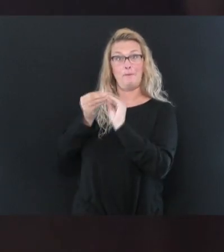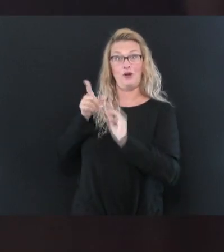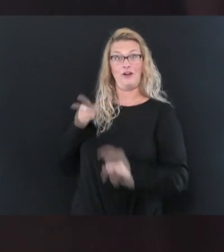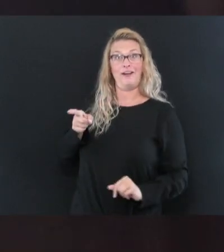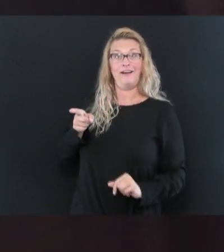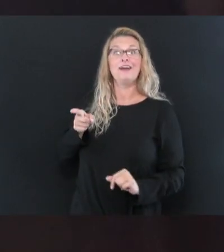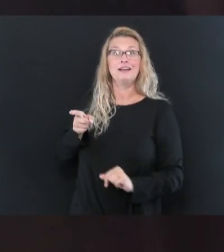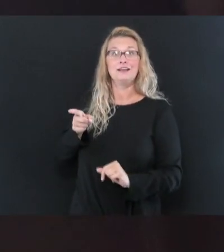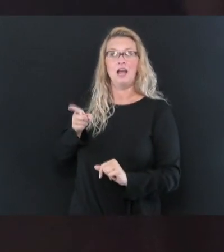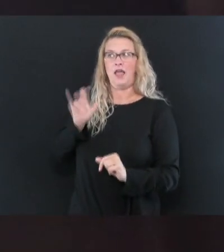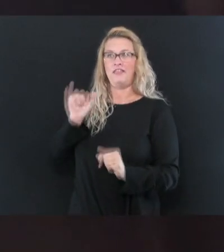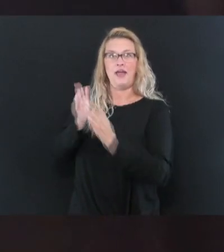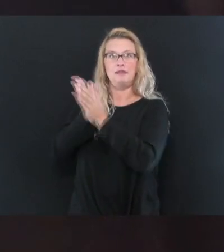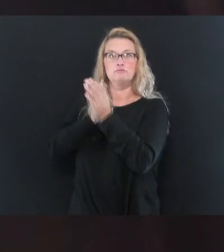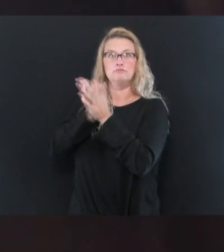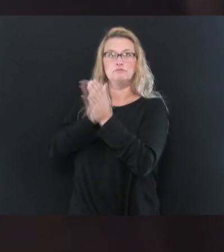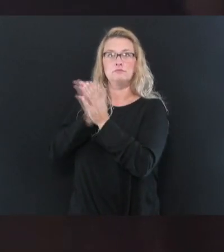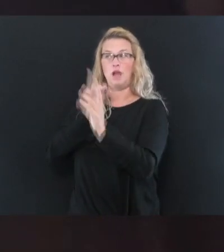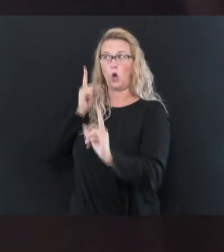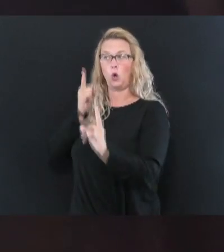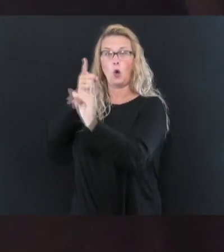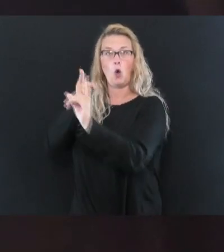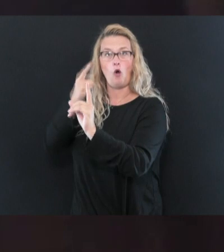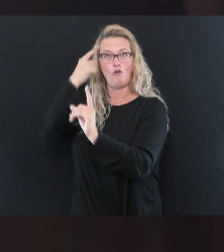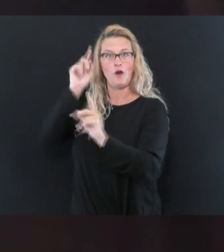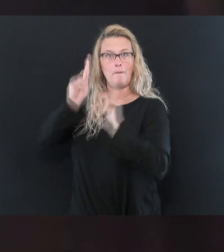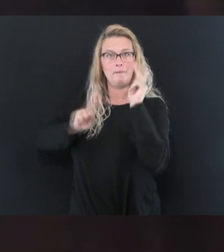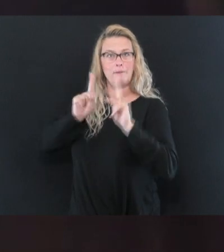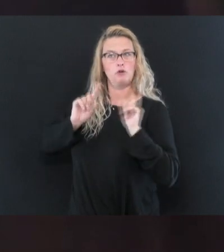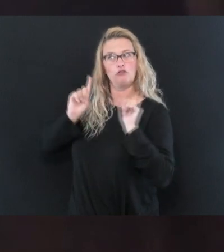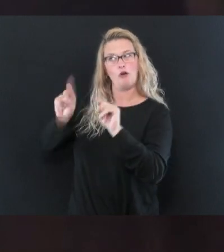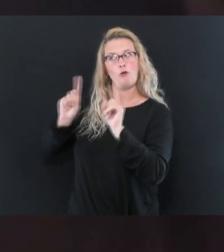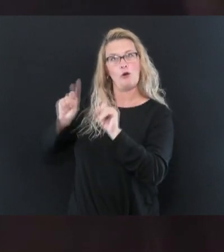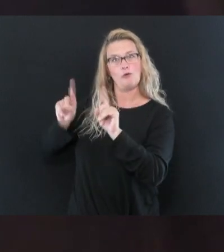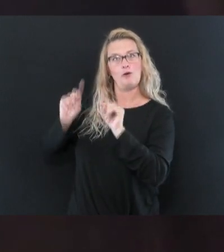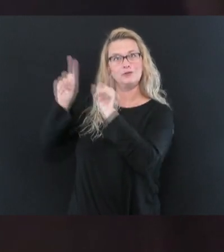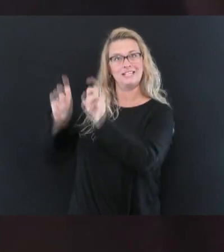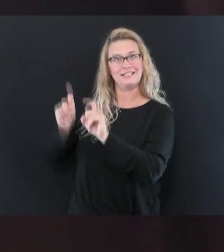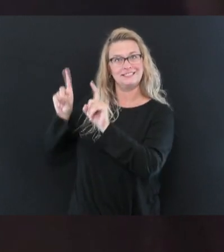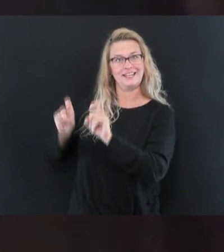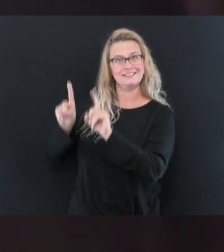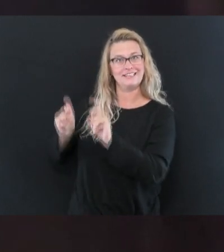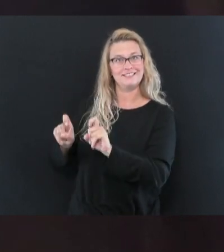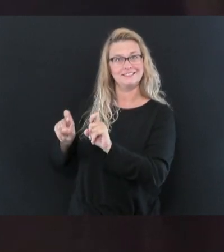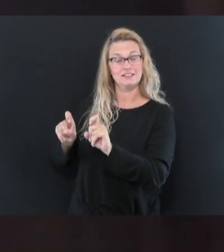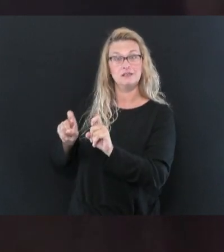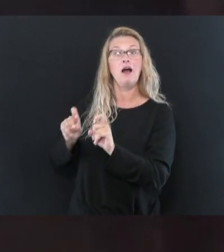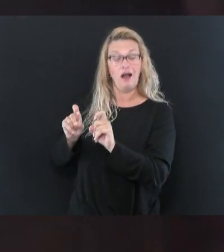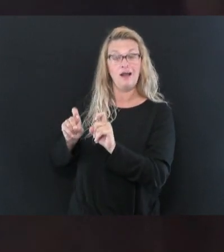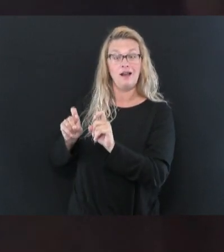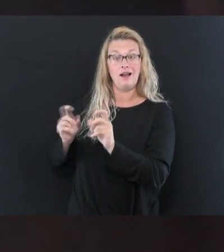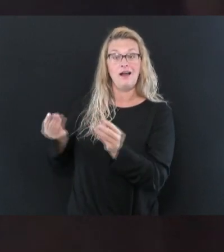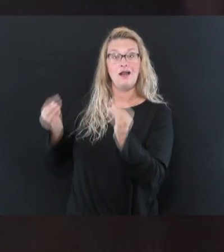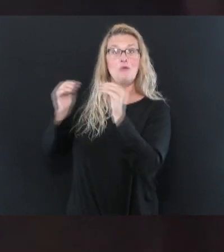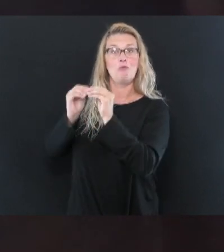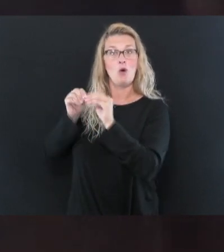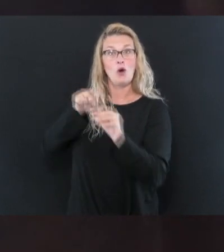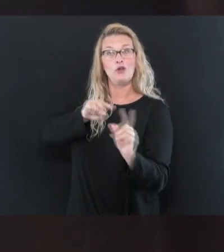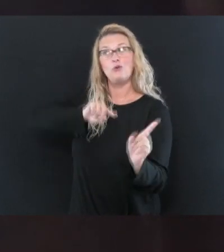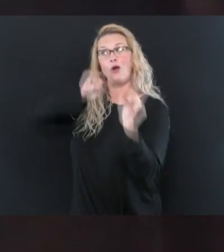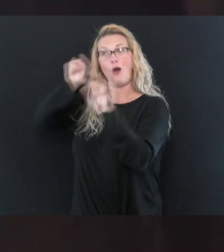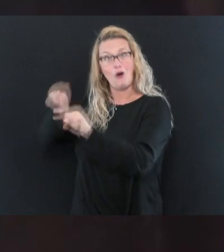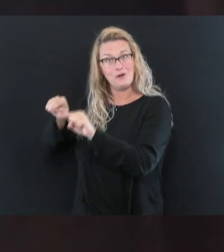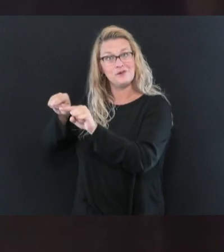rate incentivizes each county and each person to get tested. The more you test, the lower that